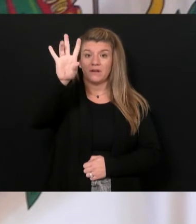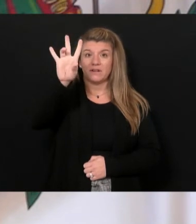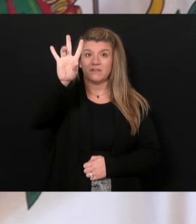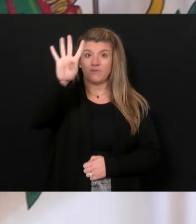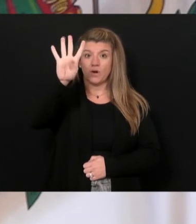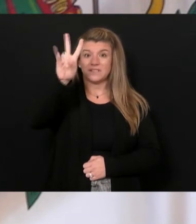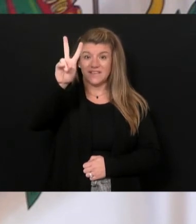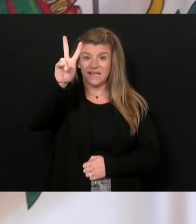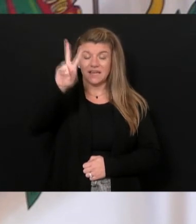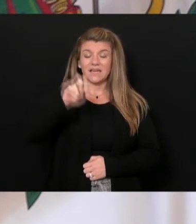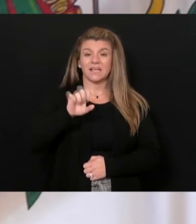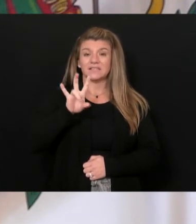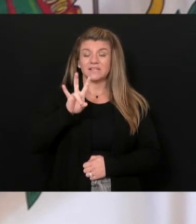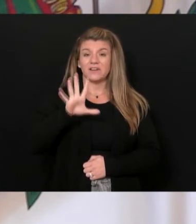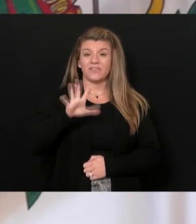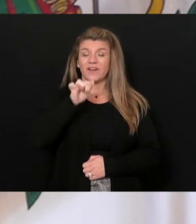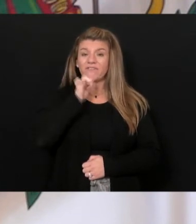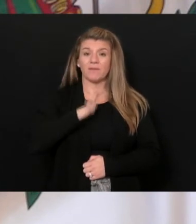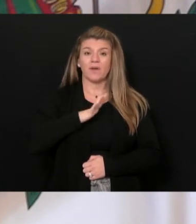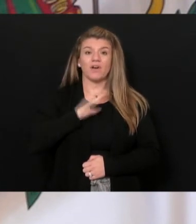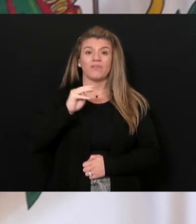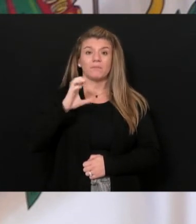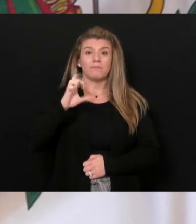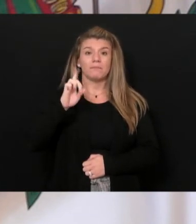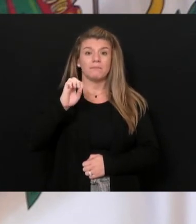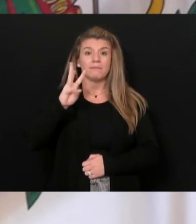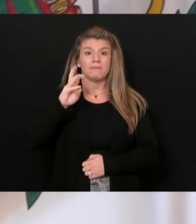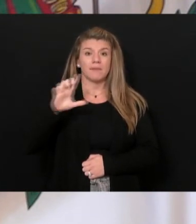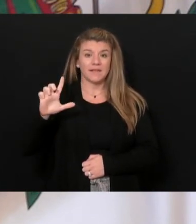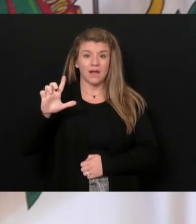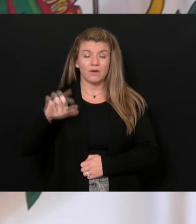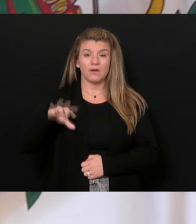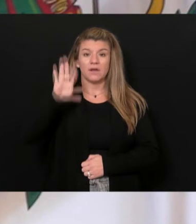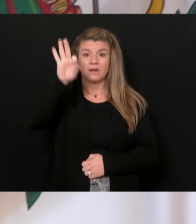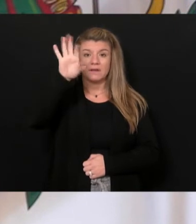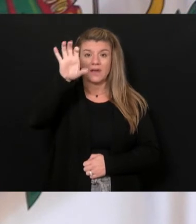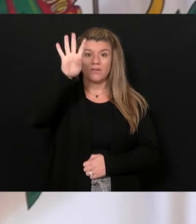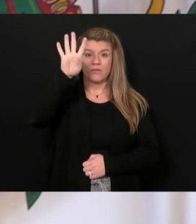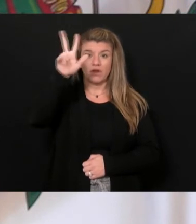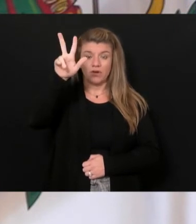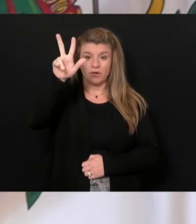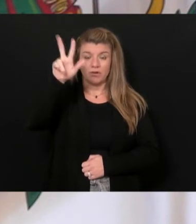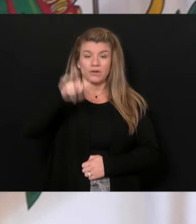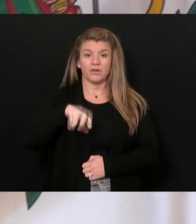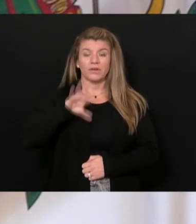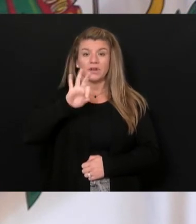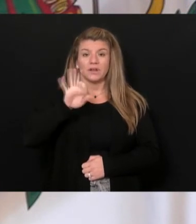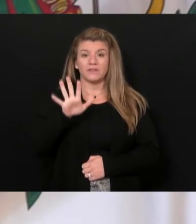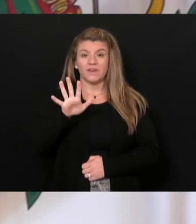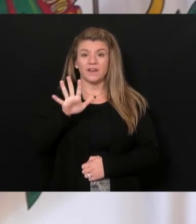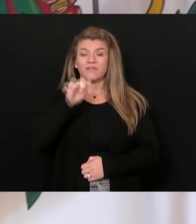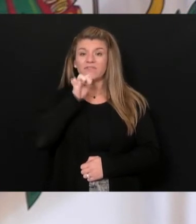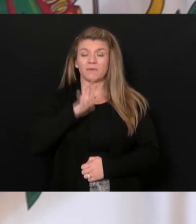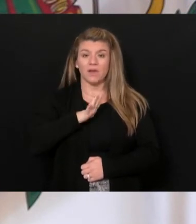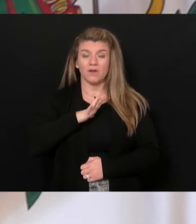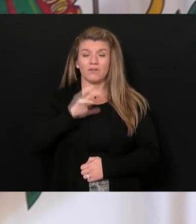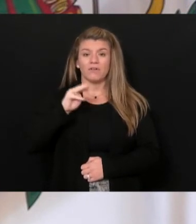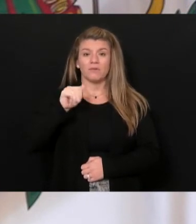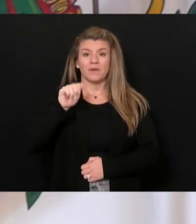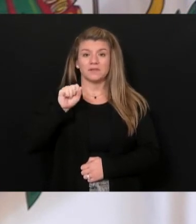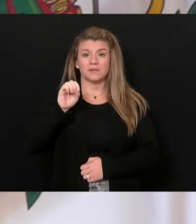942nd death, a 75-year-old female from McDowell County. Our 943rd death, a 95-year-old female from